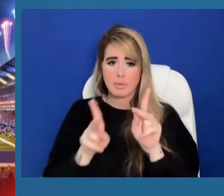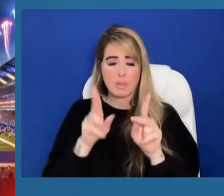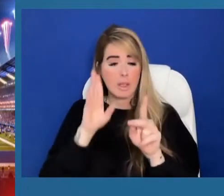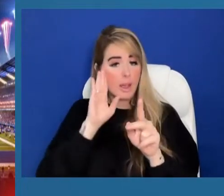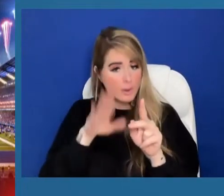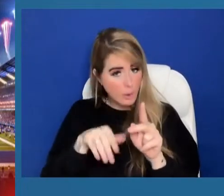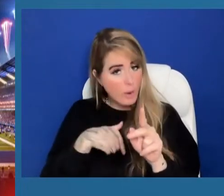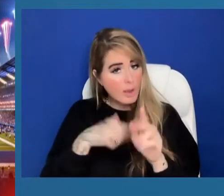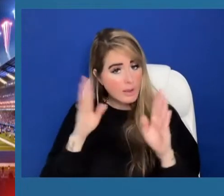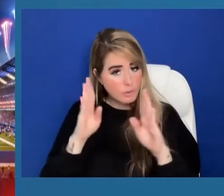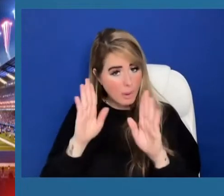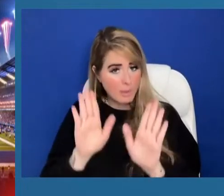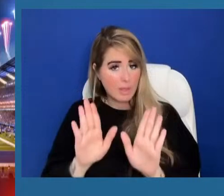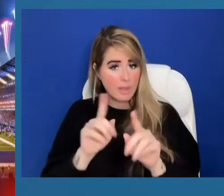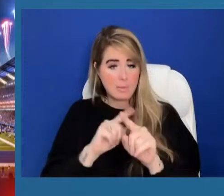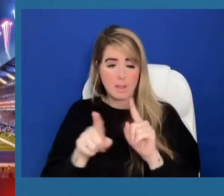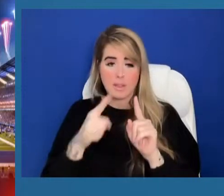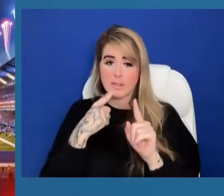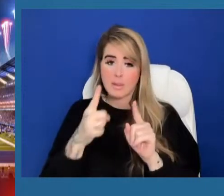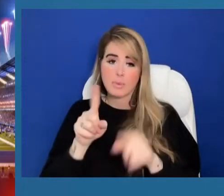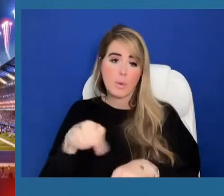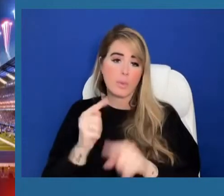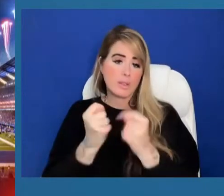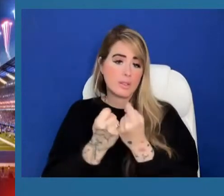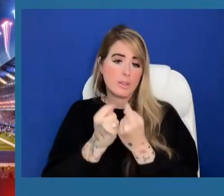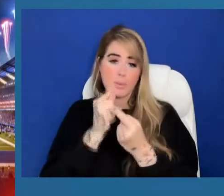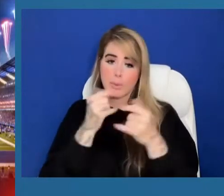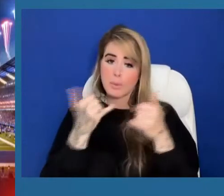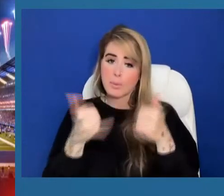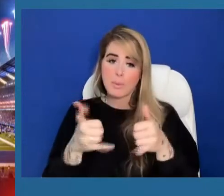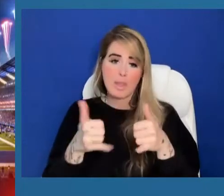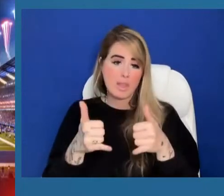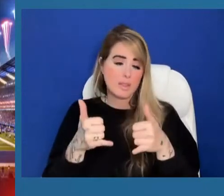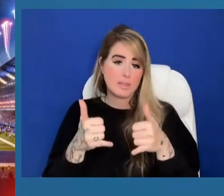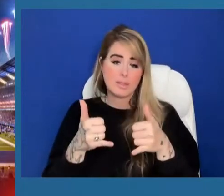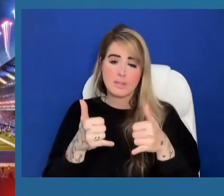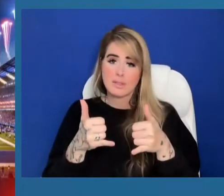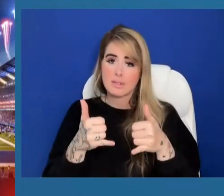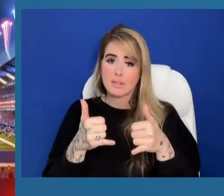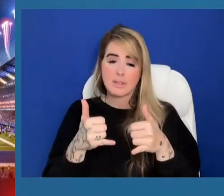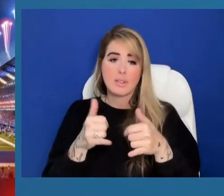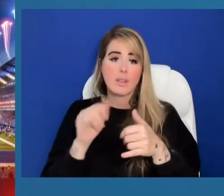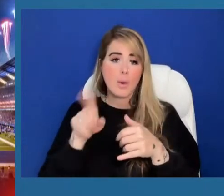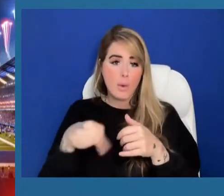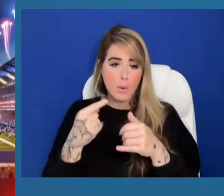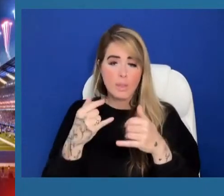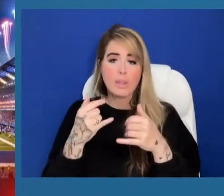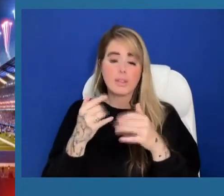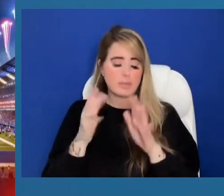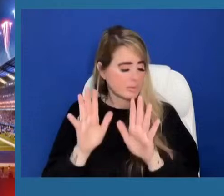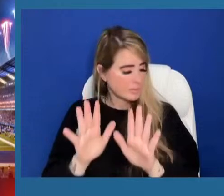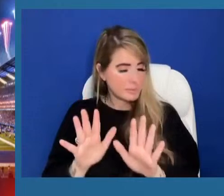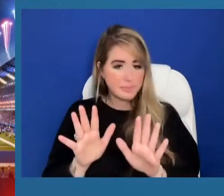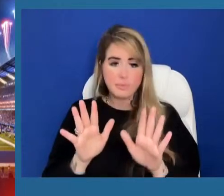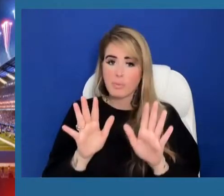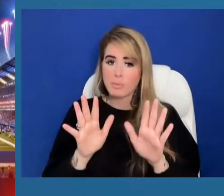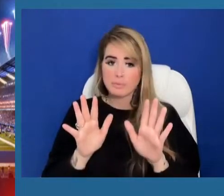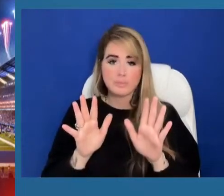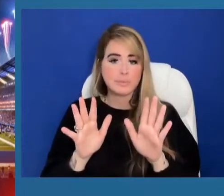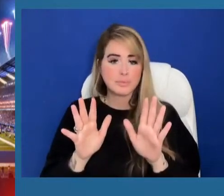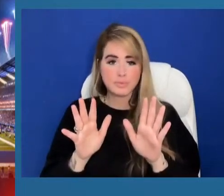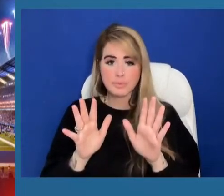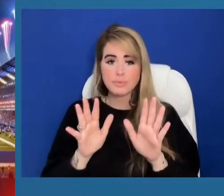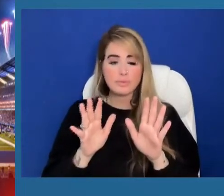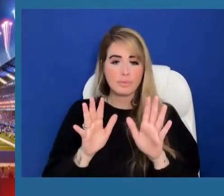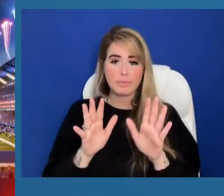trouble for this, the only team that plays in New York, right? The only team that plays. No, Jets